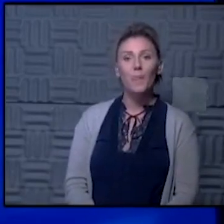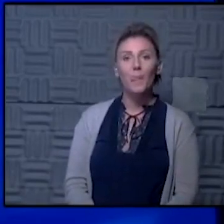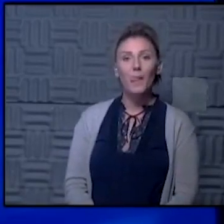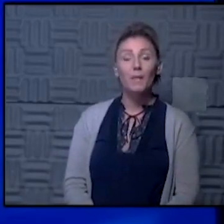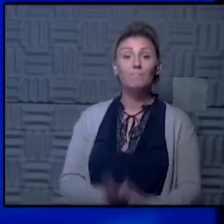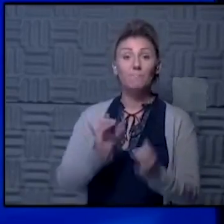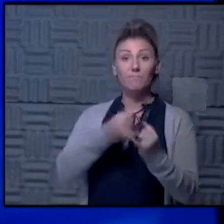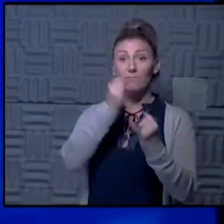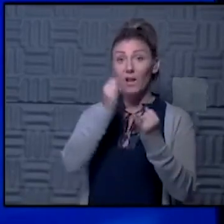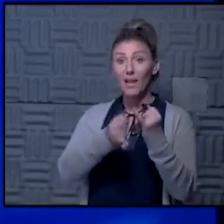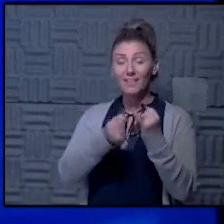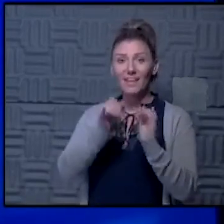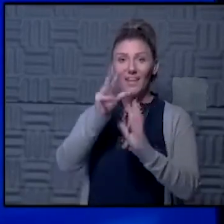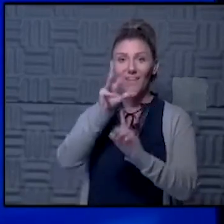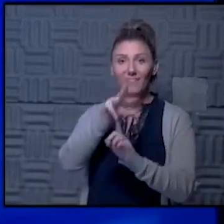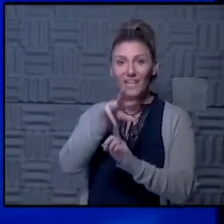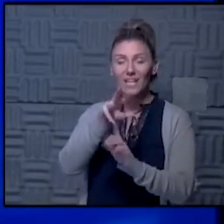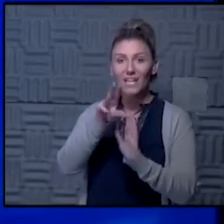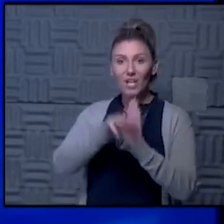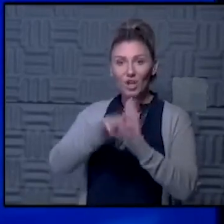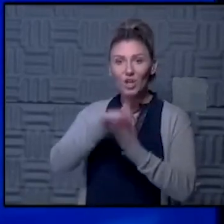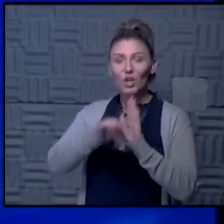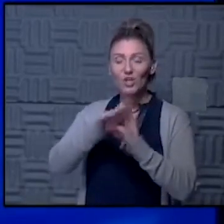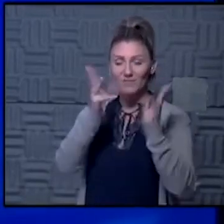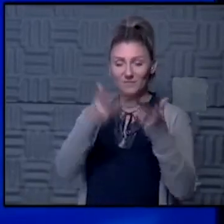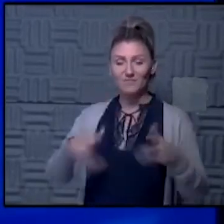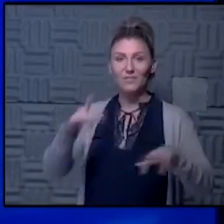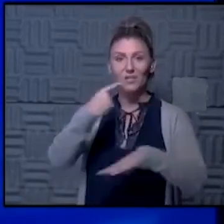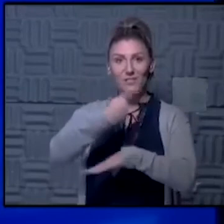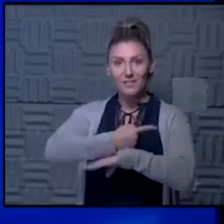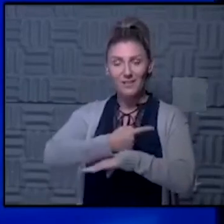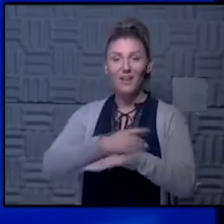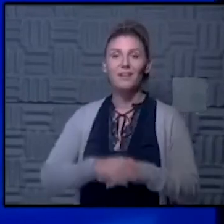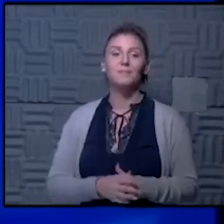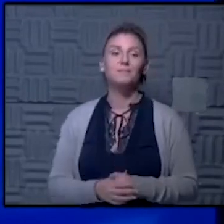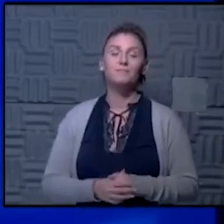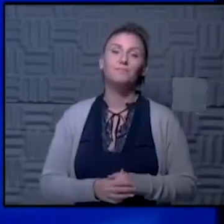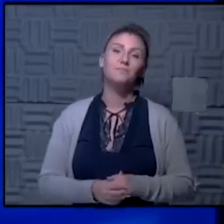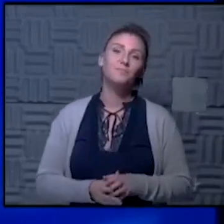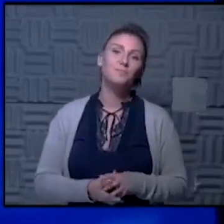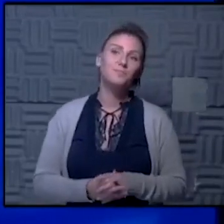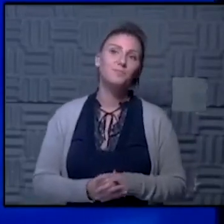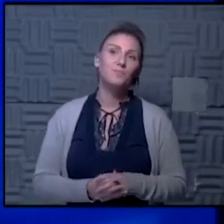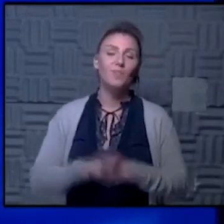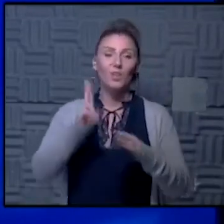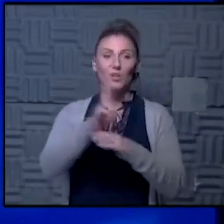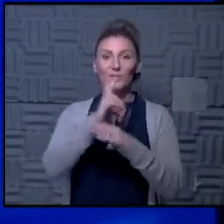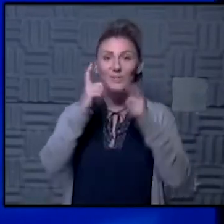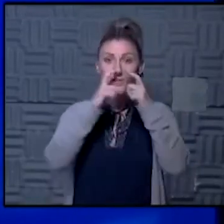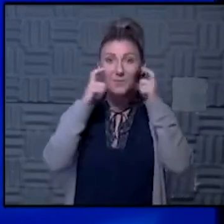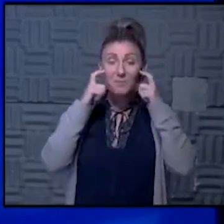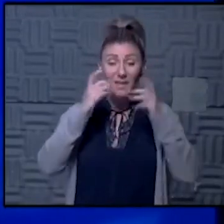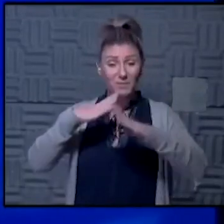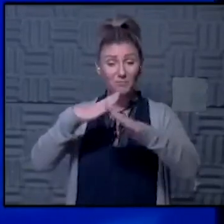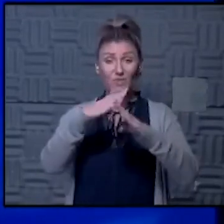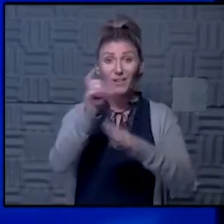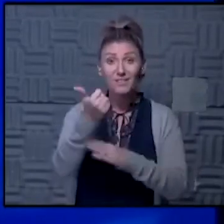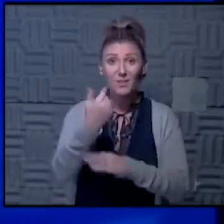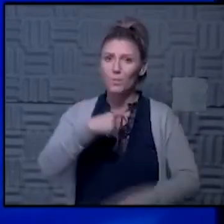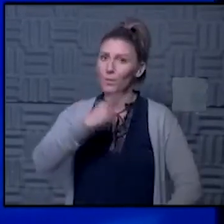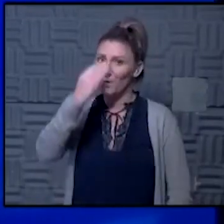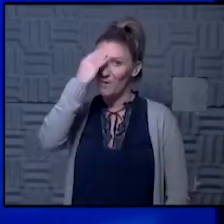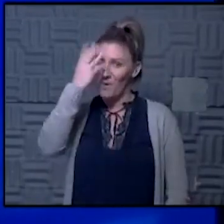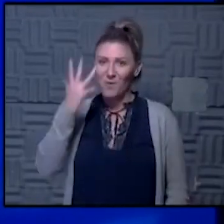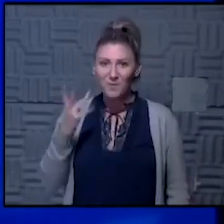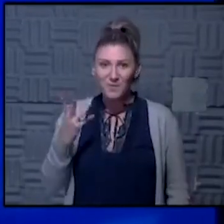And finally, a video to wrap up the day. Wearing a mask protects others, we know that,